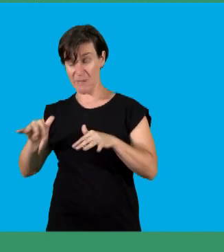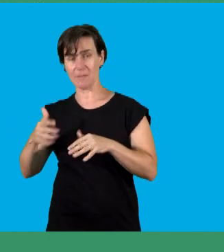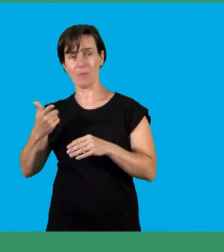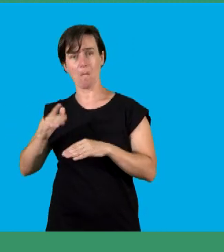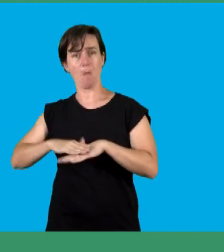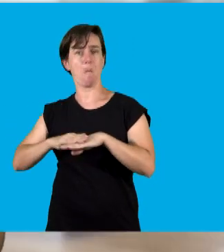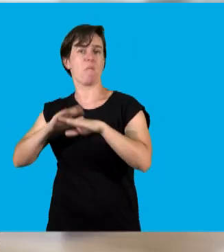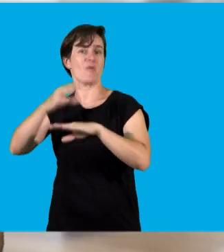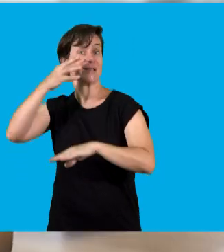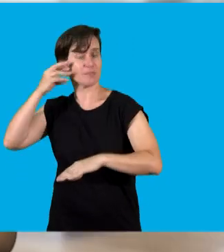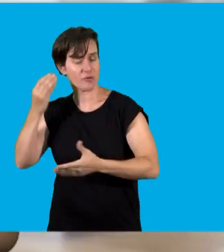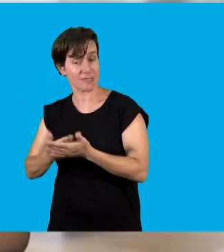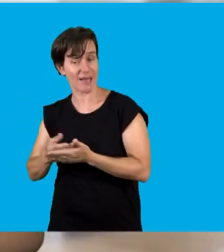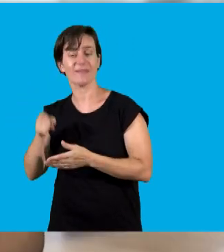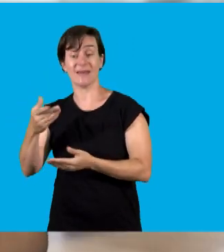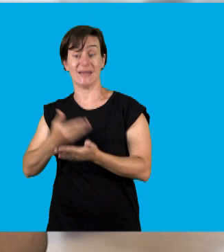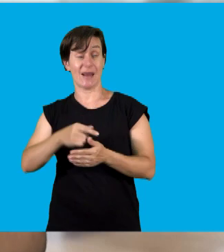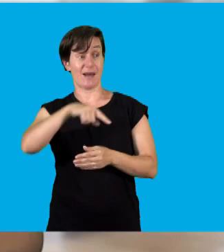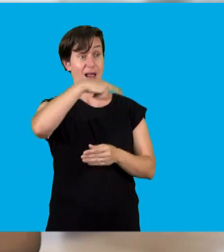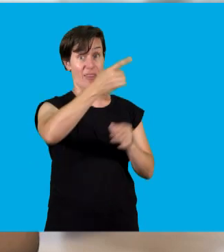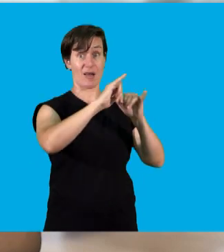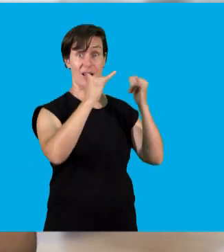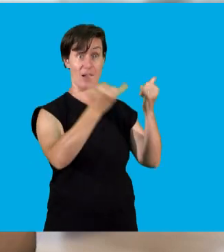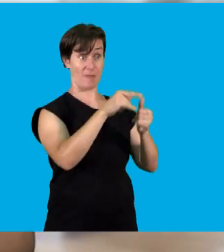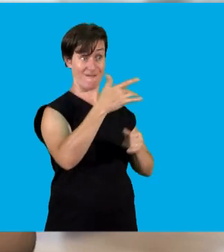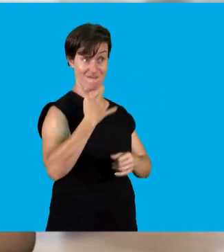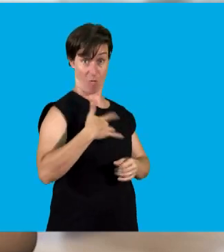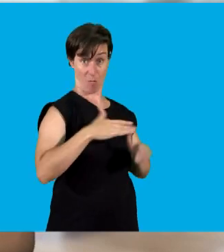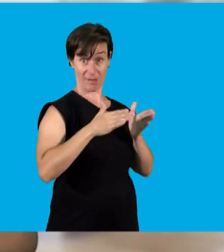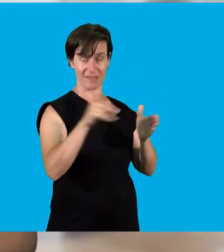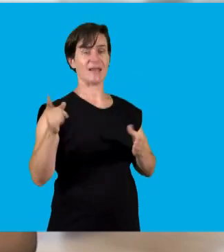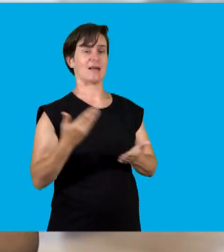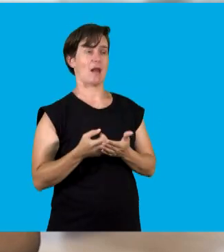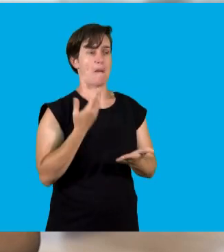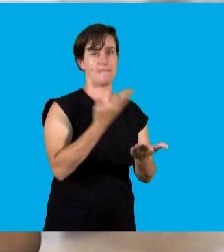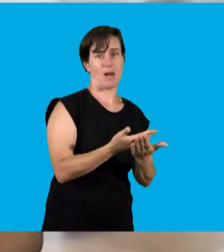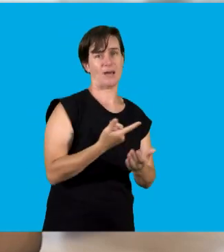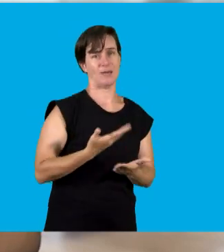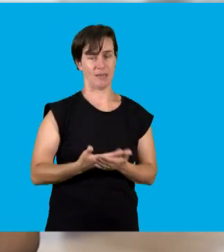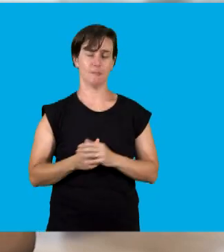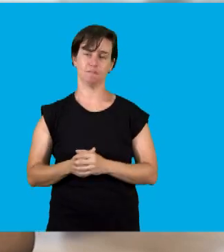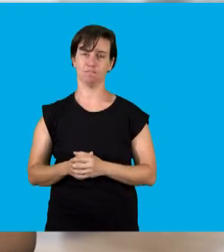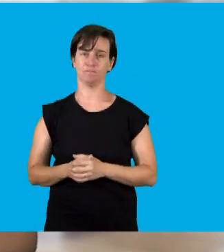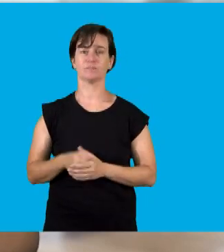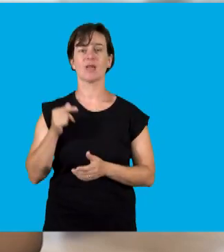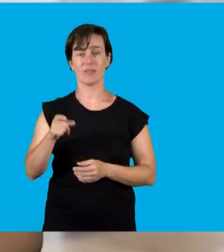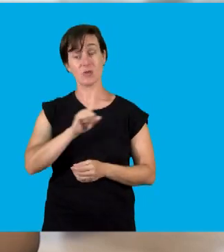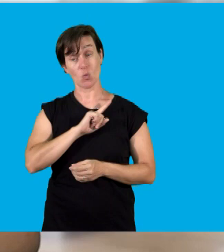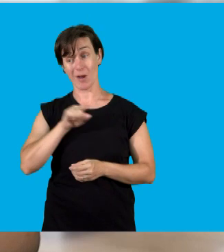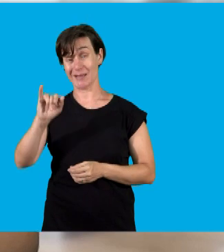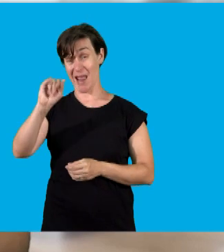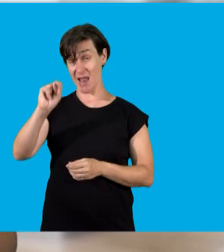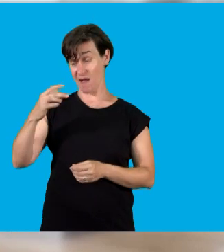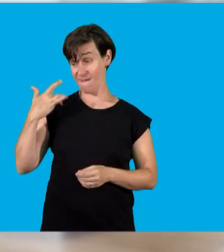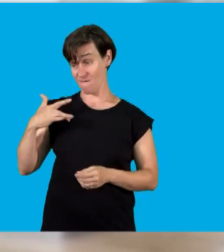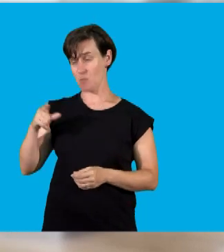work experience, which in turn can be used to apply for jobs in the formal sector. So that's what